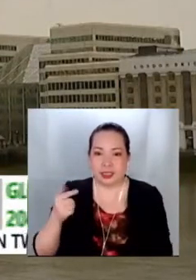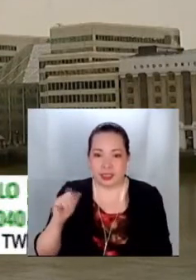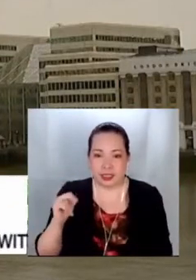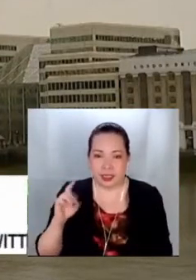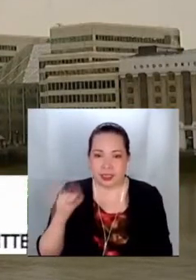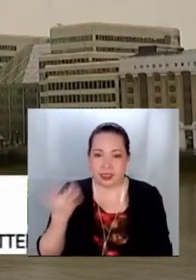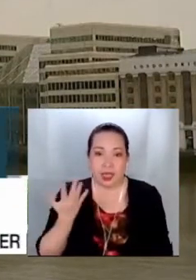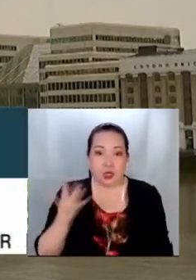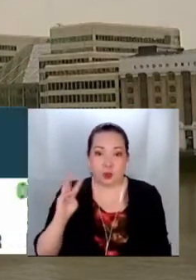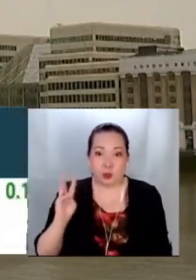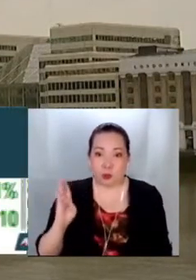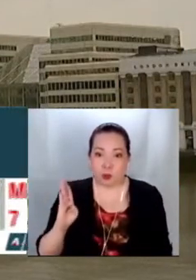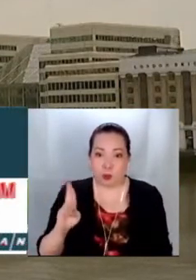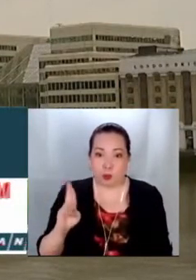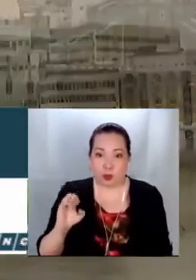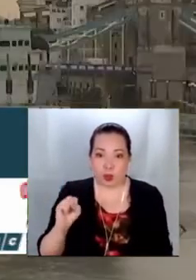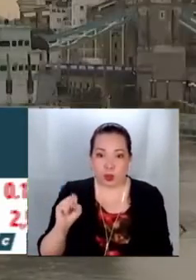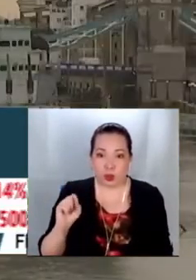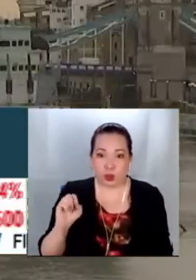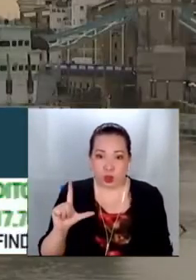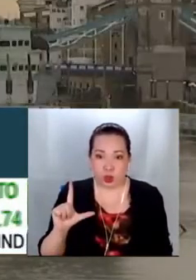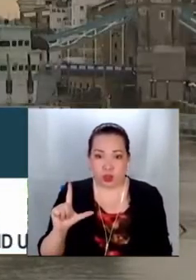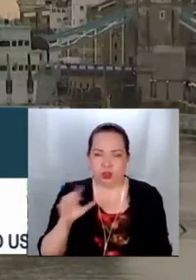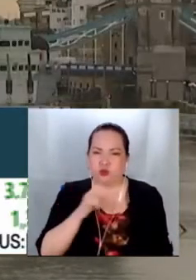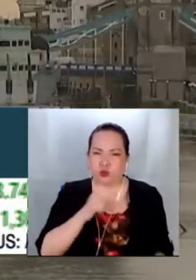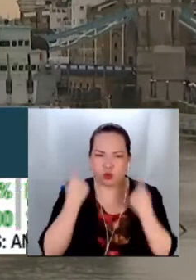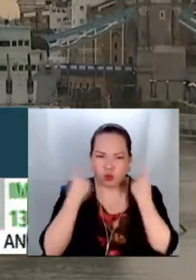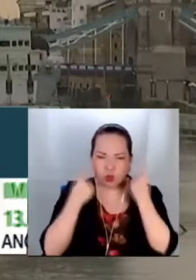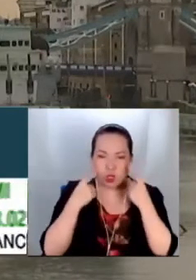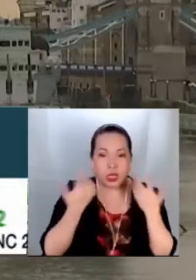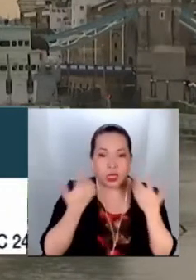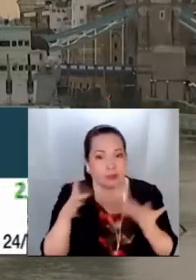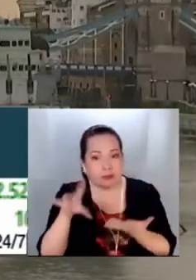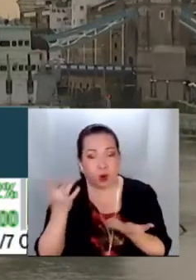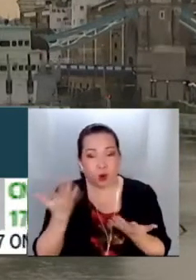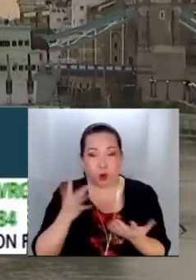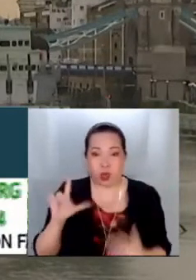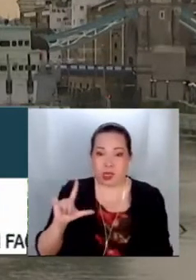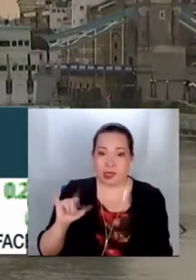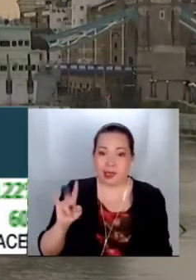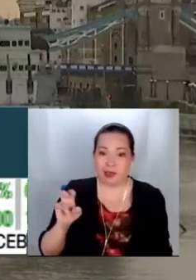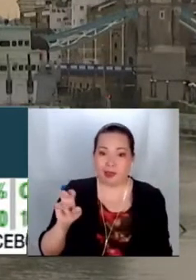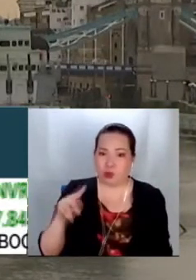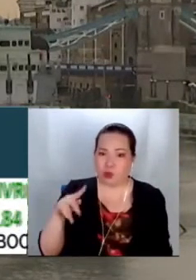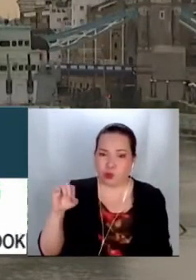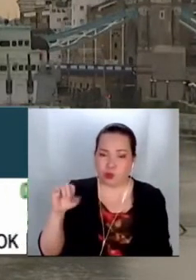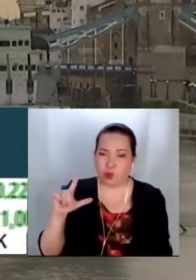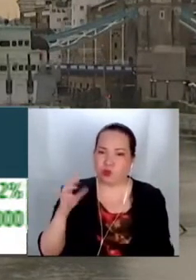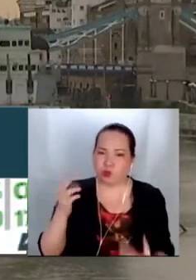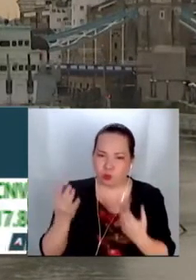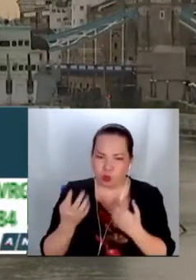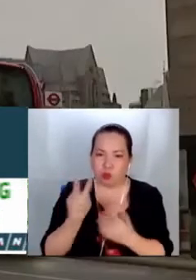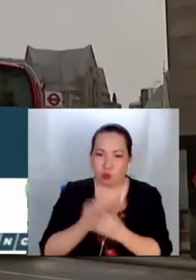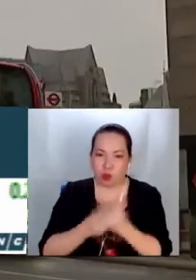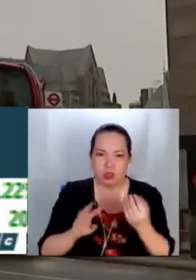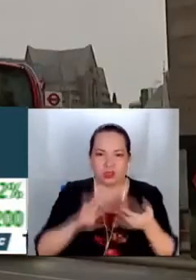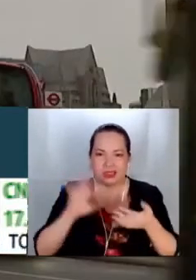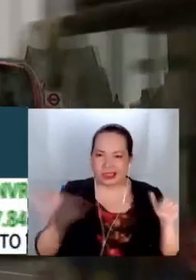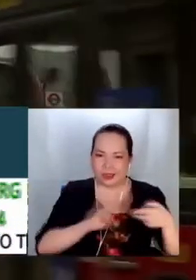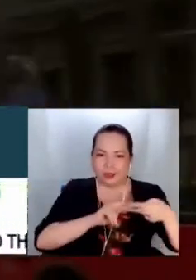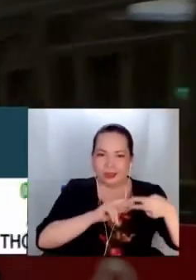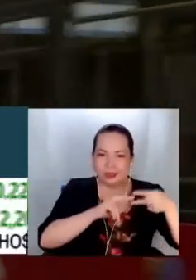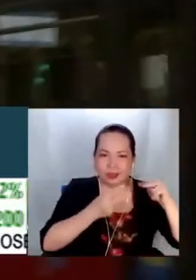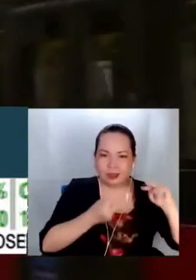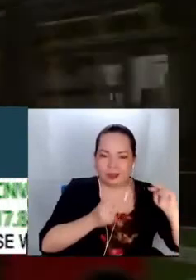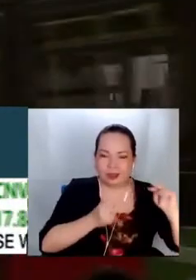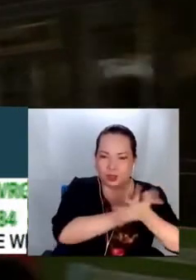classified as a concern. The other was discovered in Liverpool. Both of them have mutations similar to the ones seen in the South